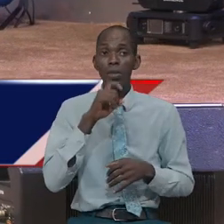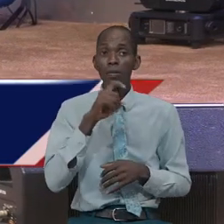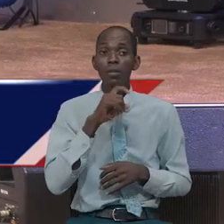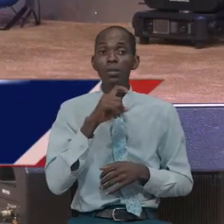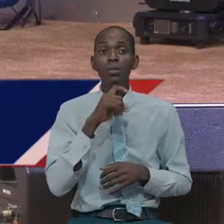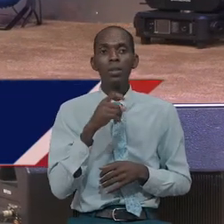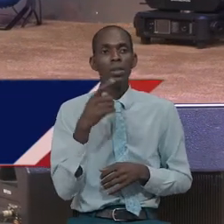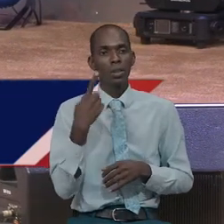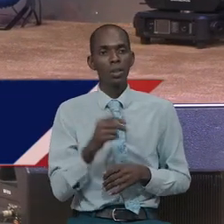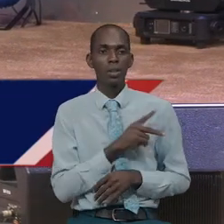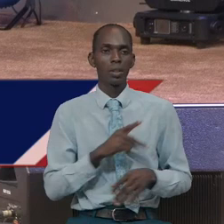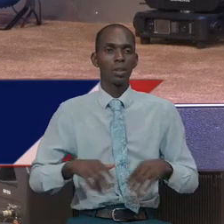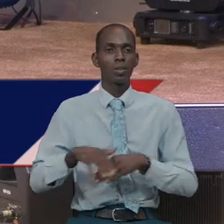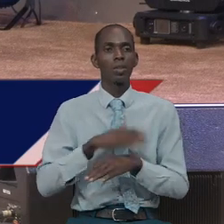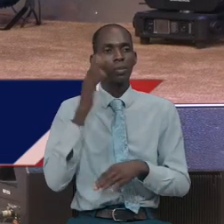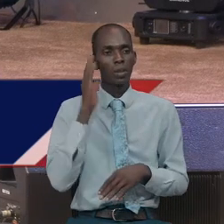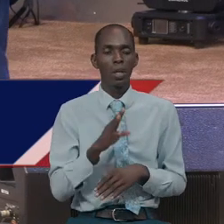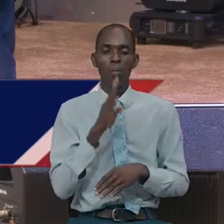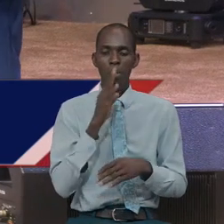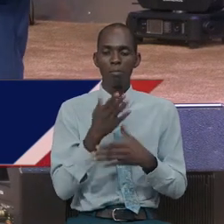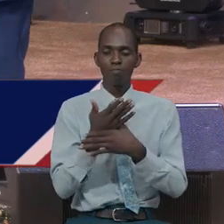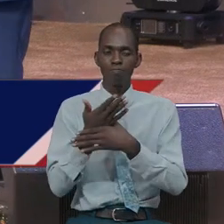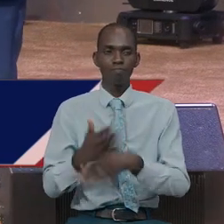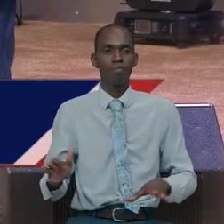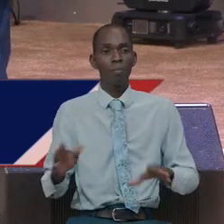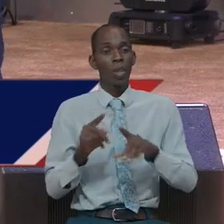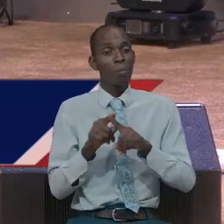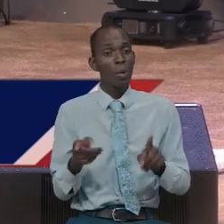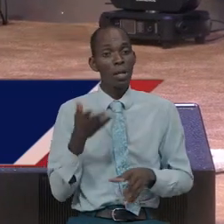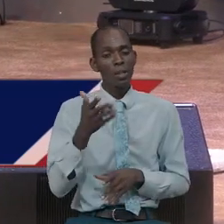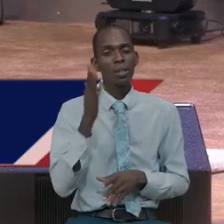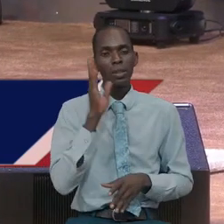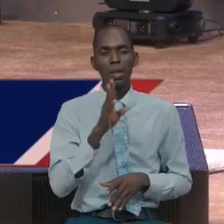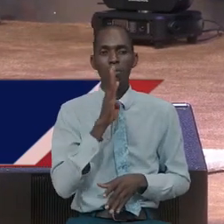be divided. But there shall be